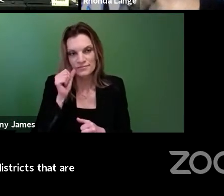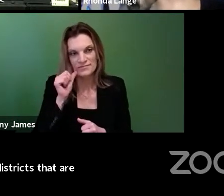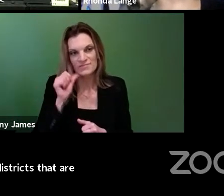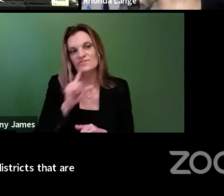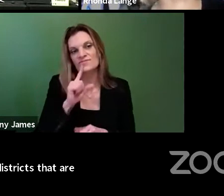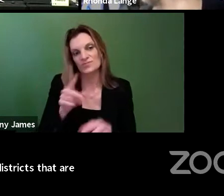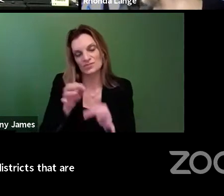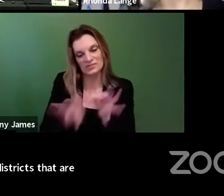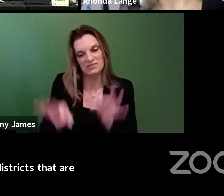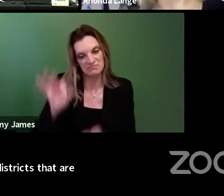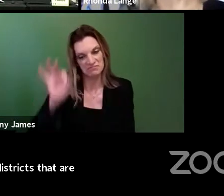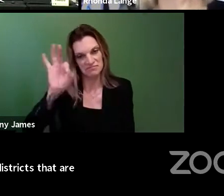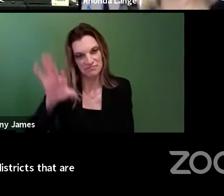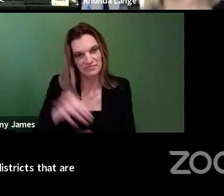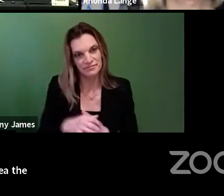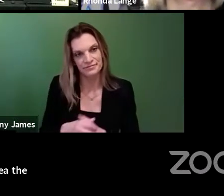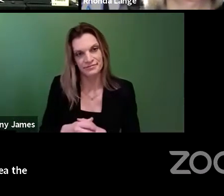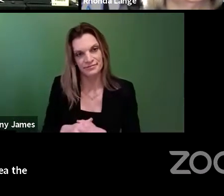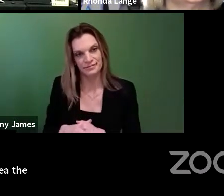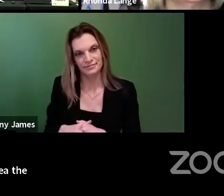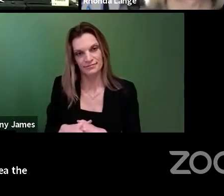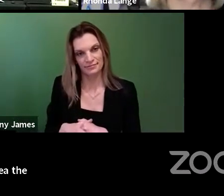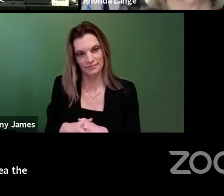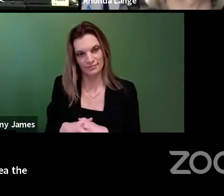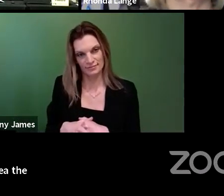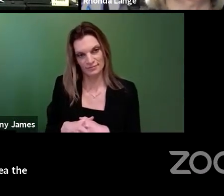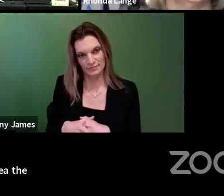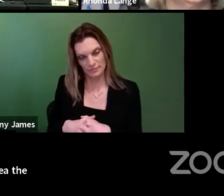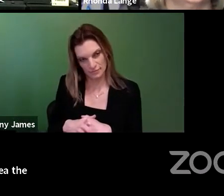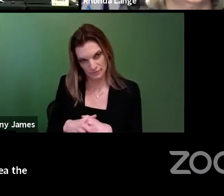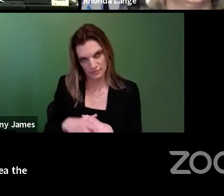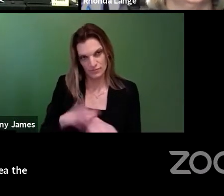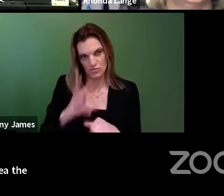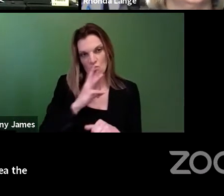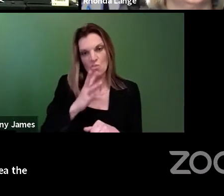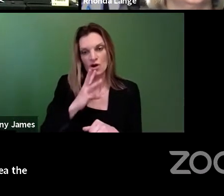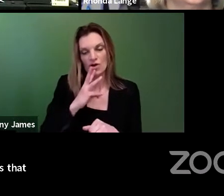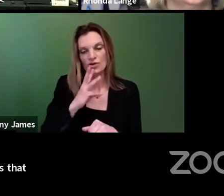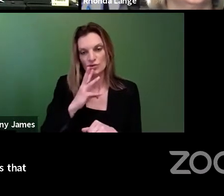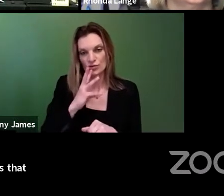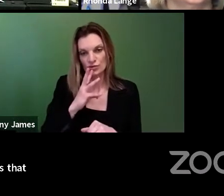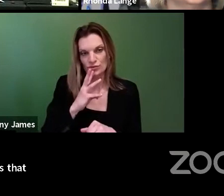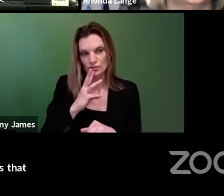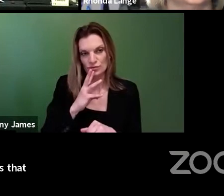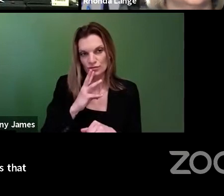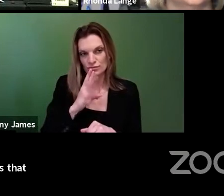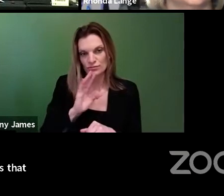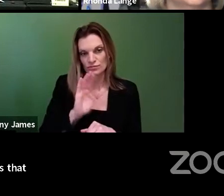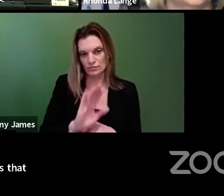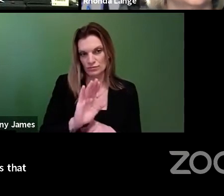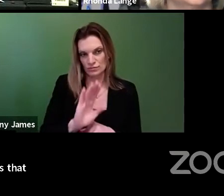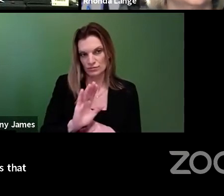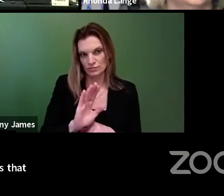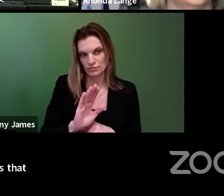The simple idea here is that we take water use and water as a primary